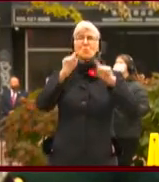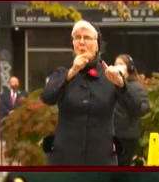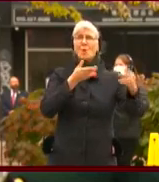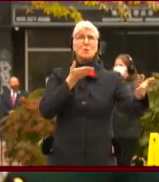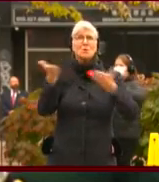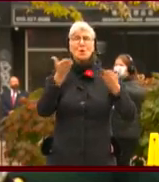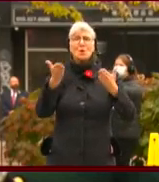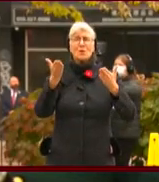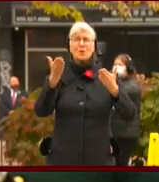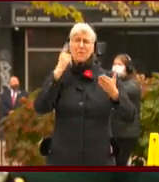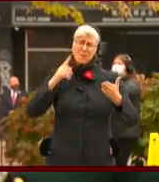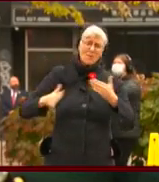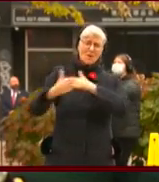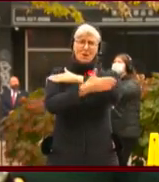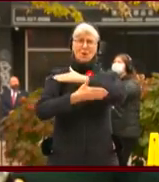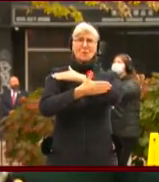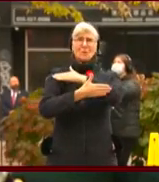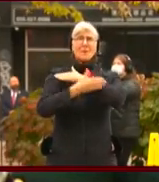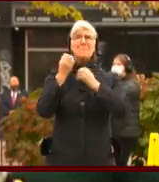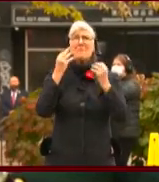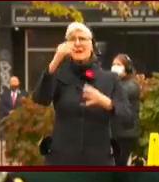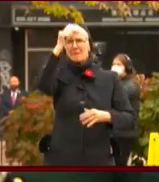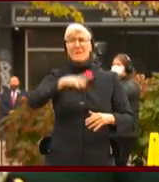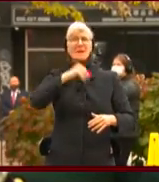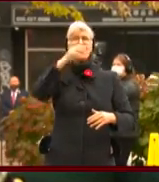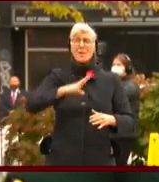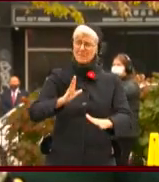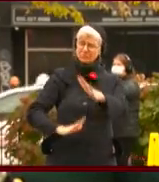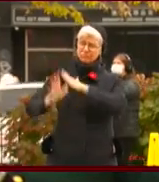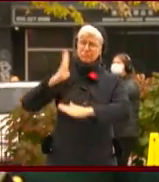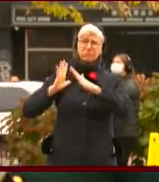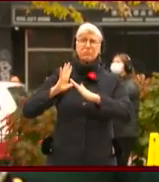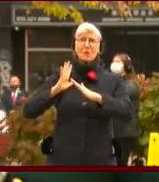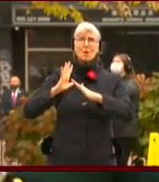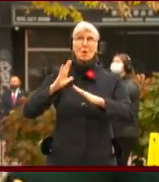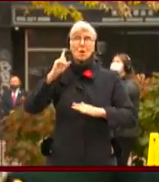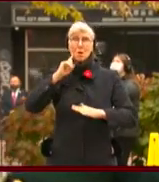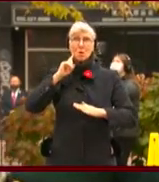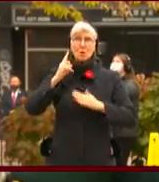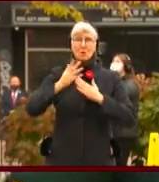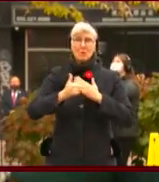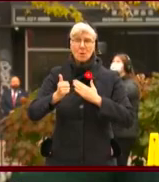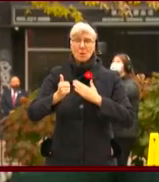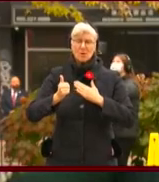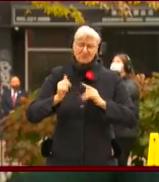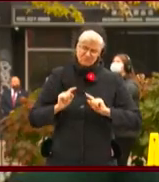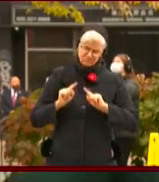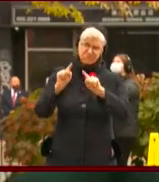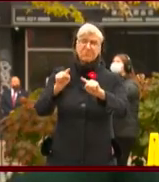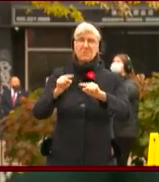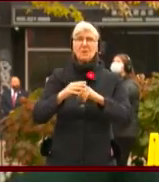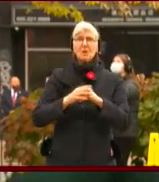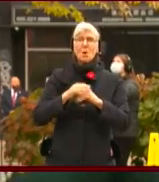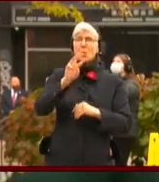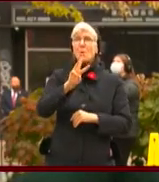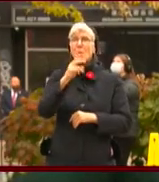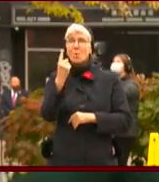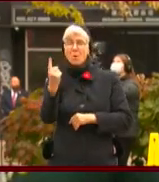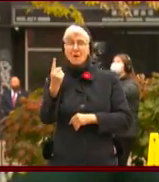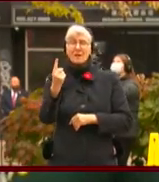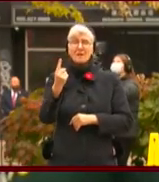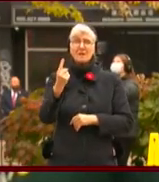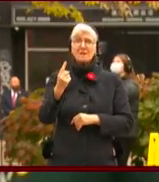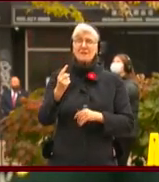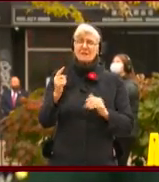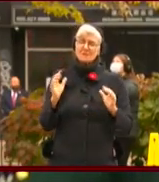The men and women of past generations have heard it and faithfully responded. During the First World War, as a new country, even with a